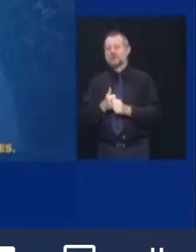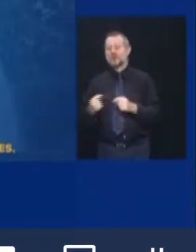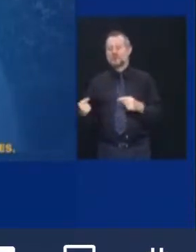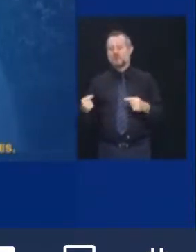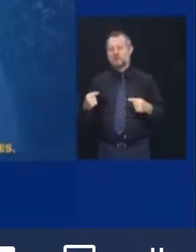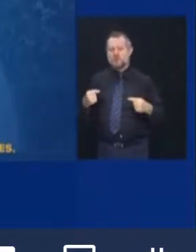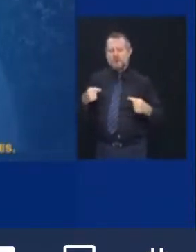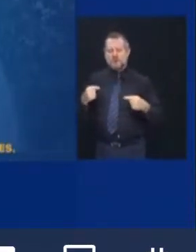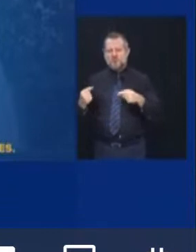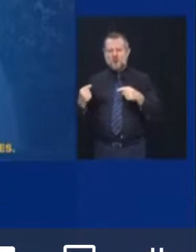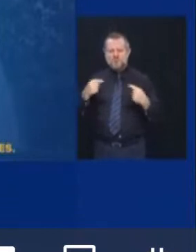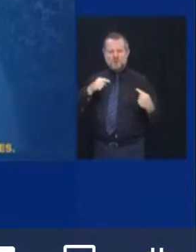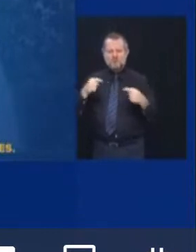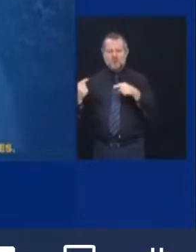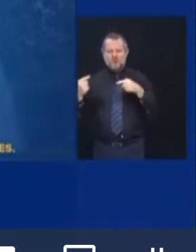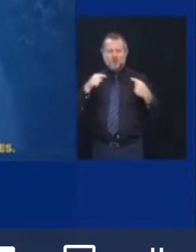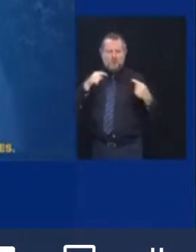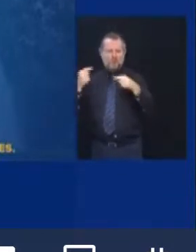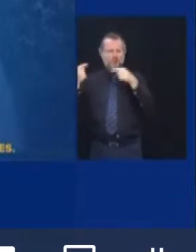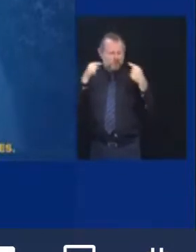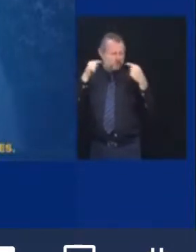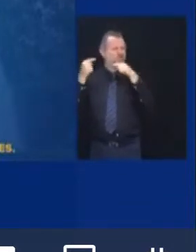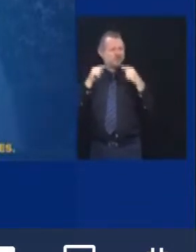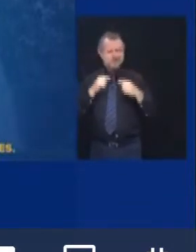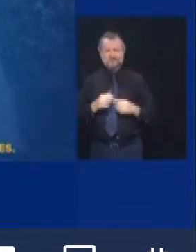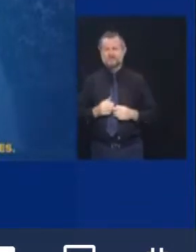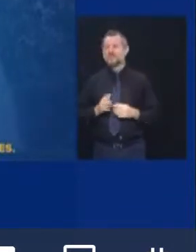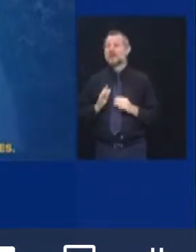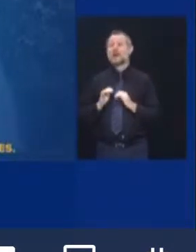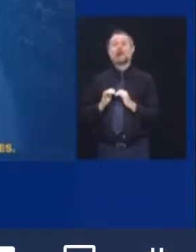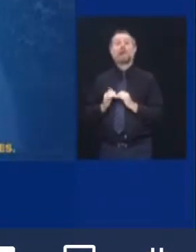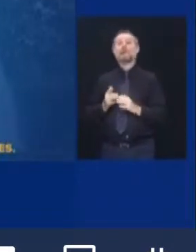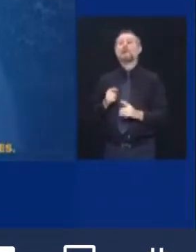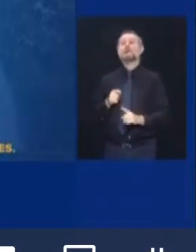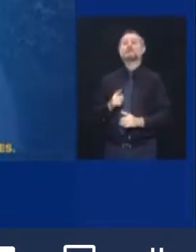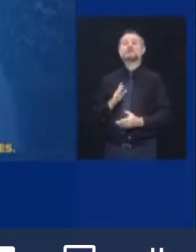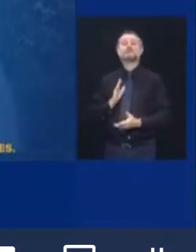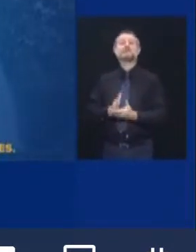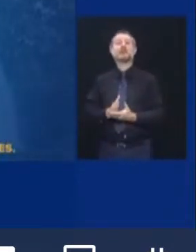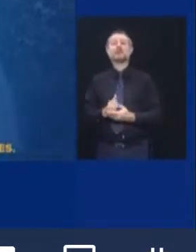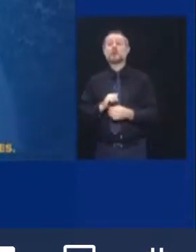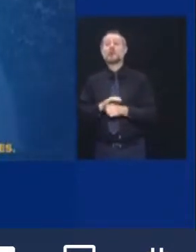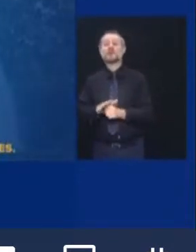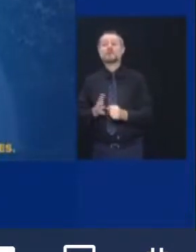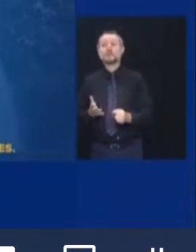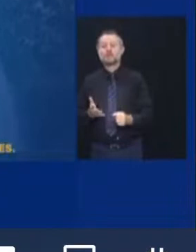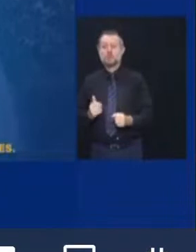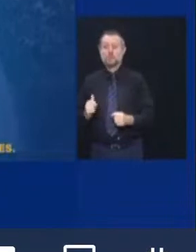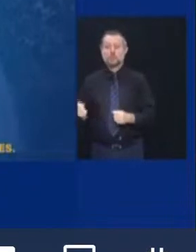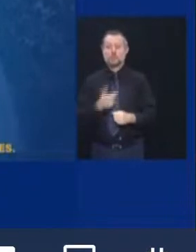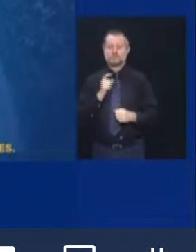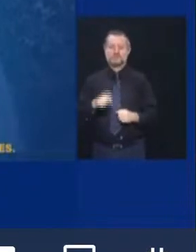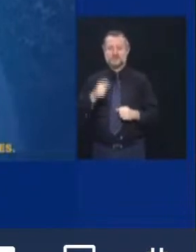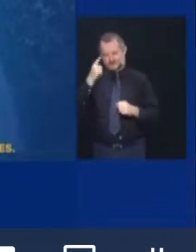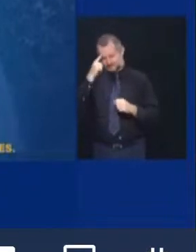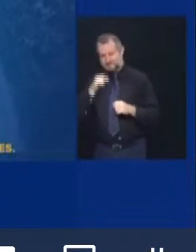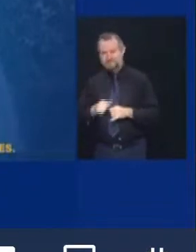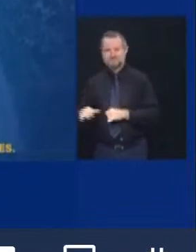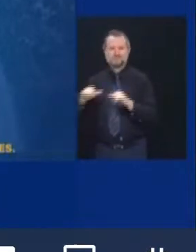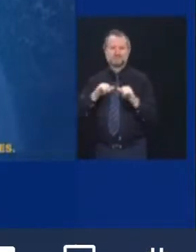virus. You only stop the spread if everybody agrees to work together to stop